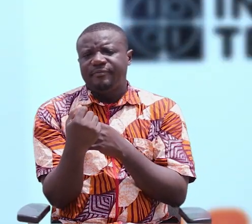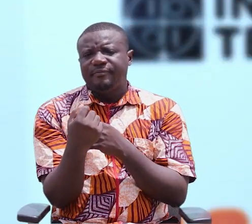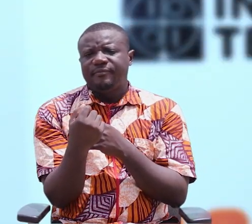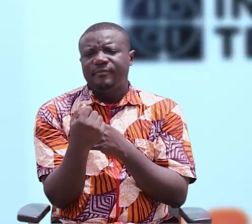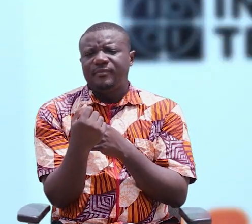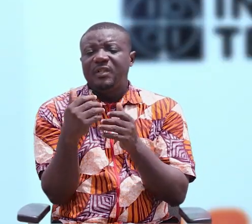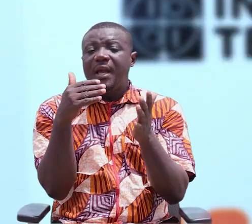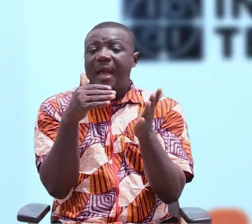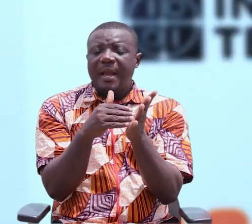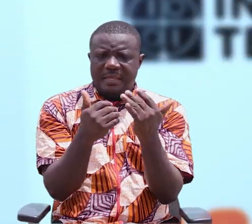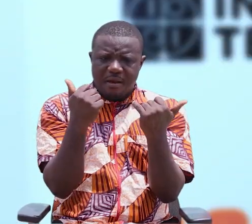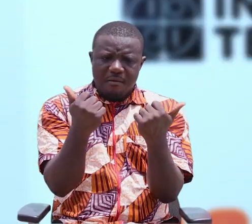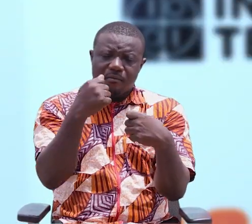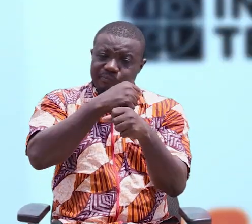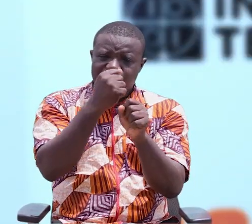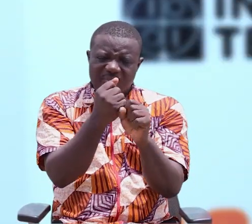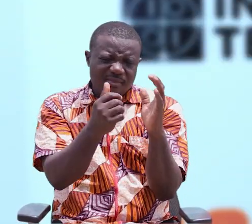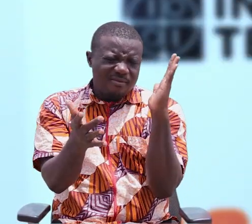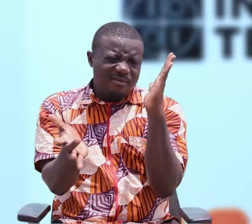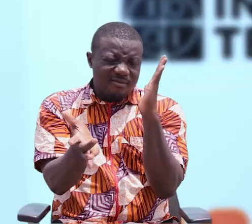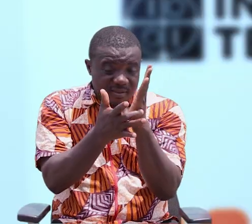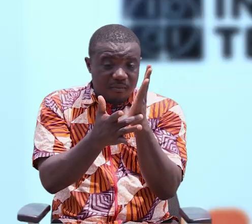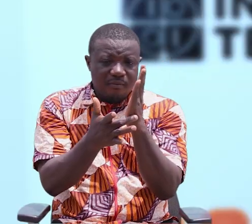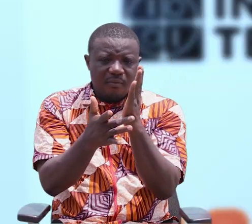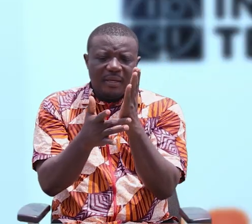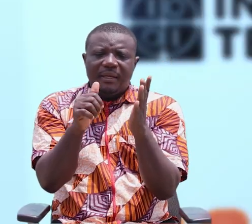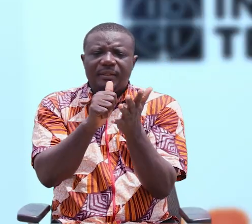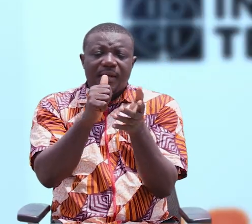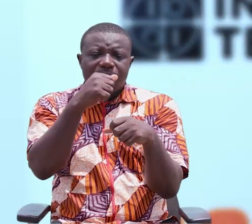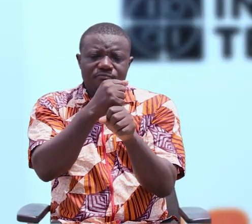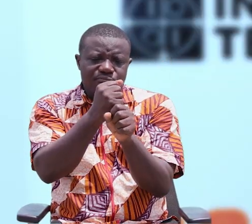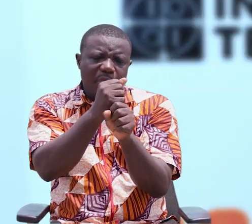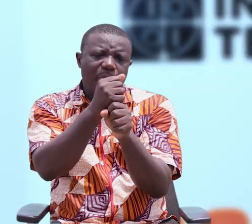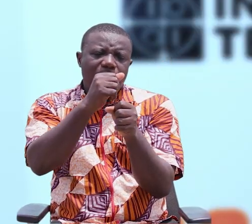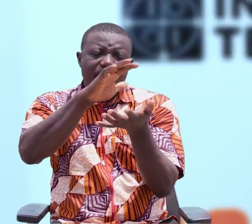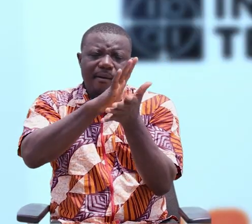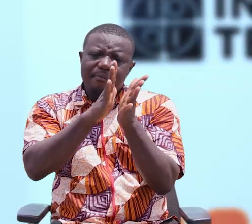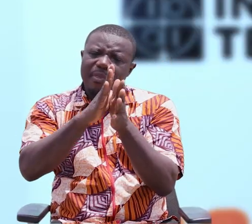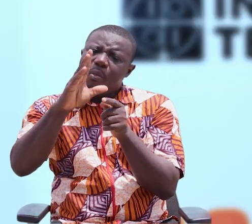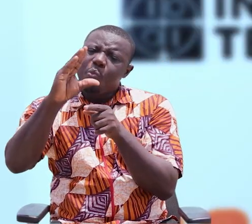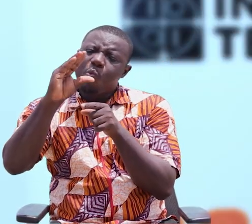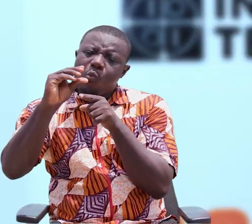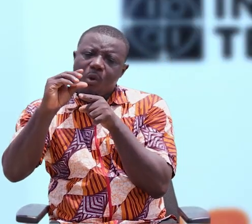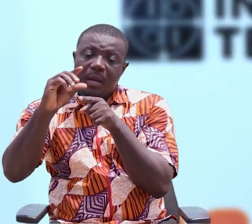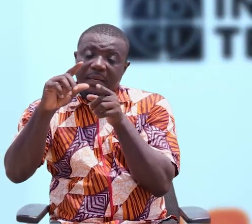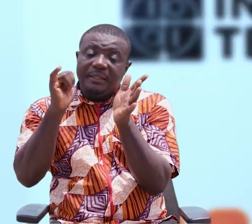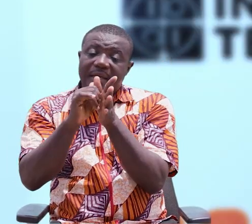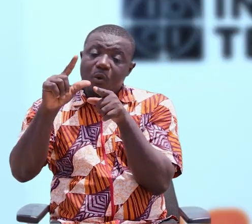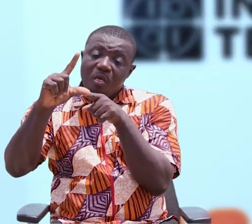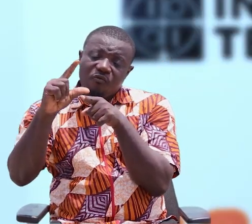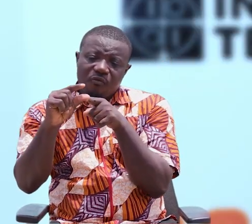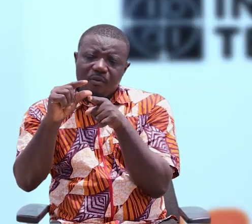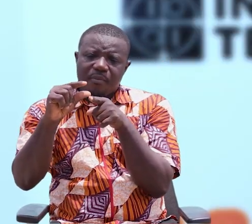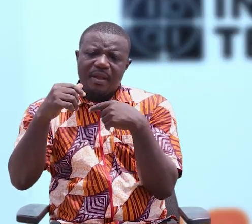route. And this is the advanced form of this. So this is the third phase of the device. So we try to minimize the size of the